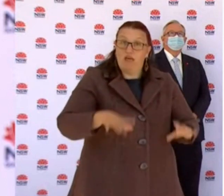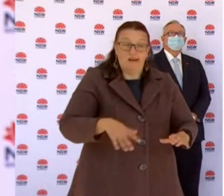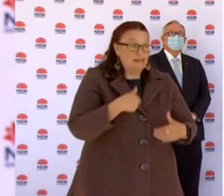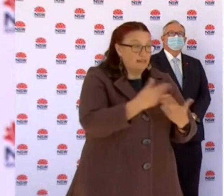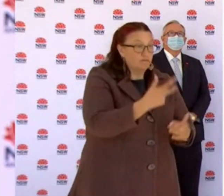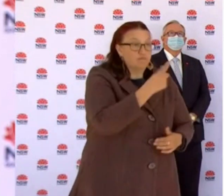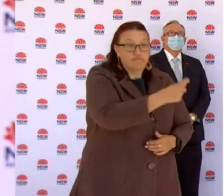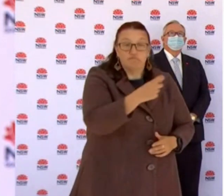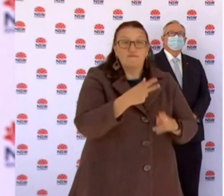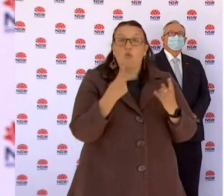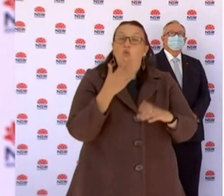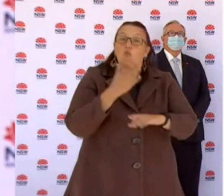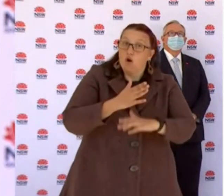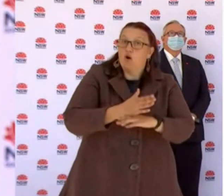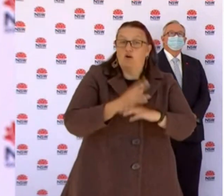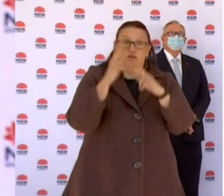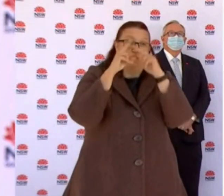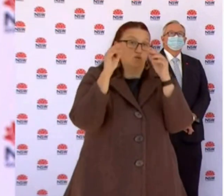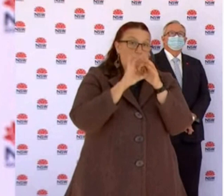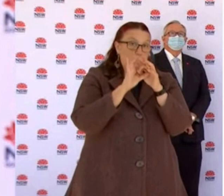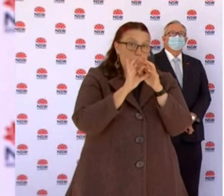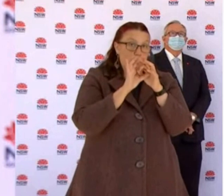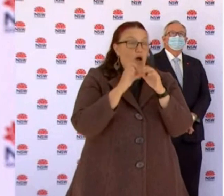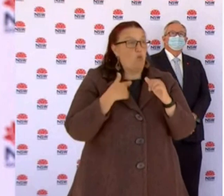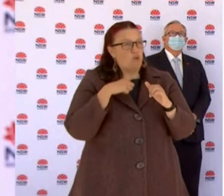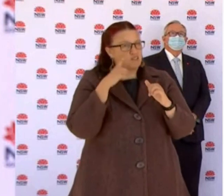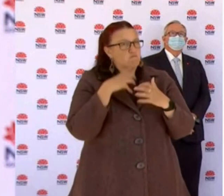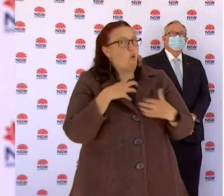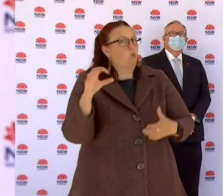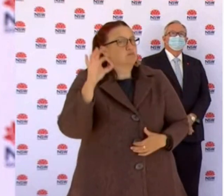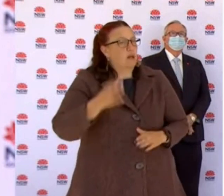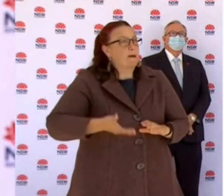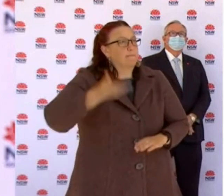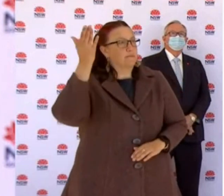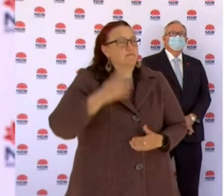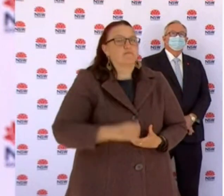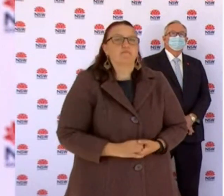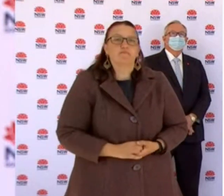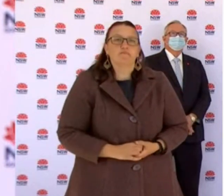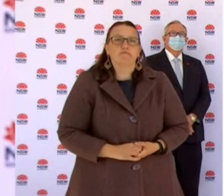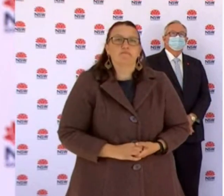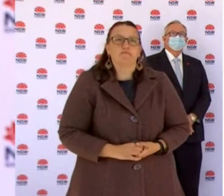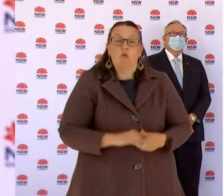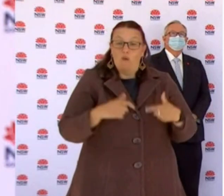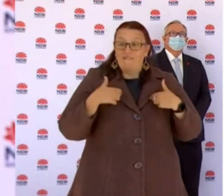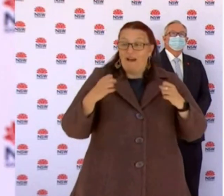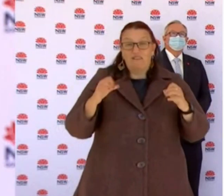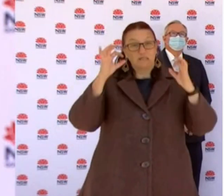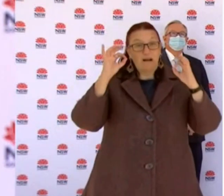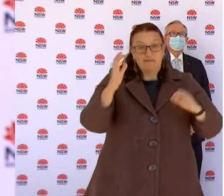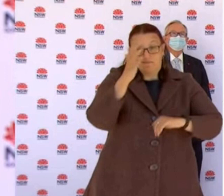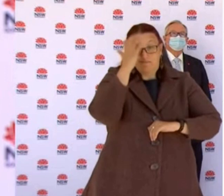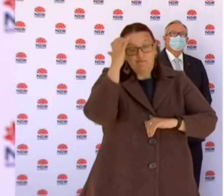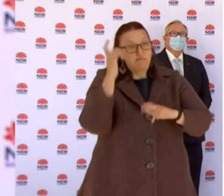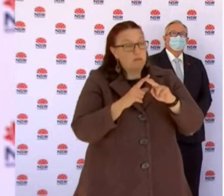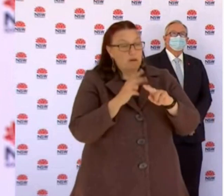like to see that increased. But in terms of the response, we've had infection control experts from the district, we've had infectious disease